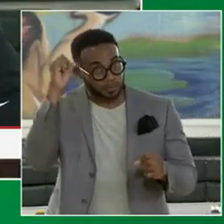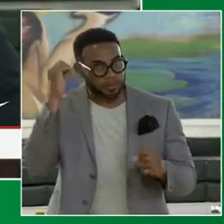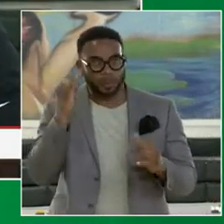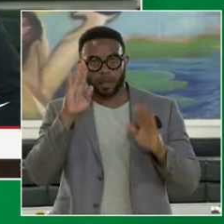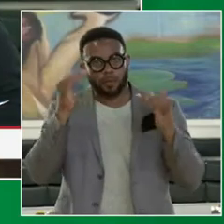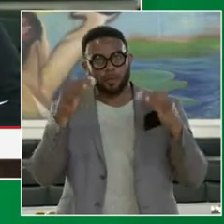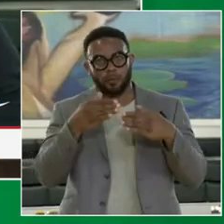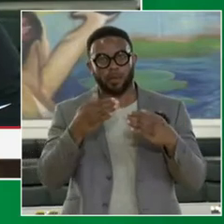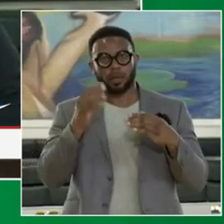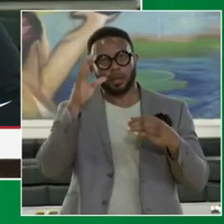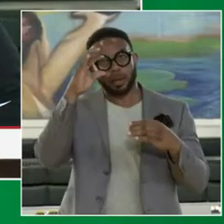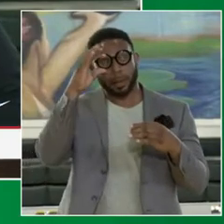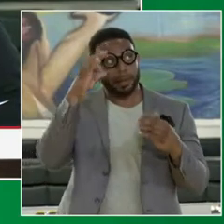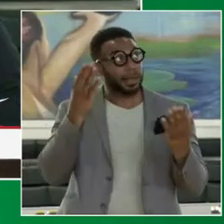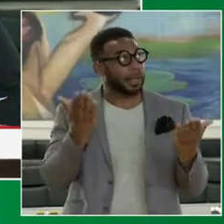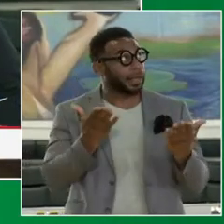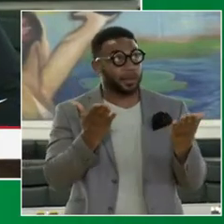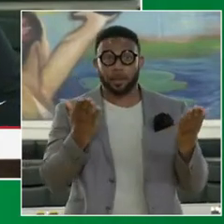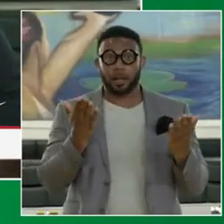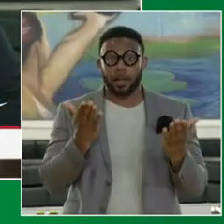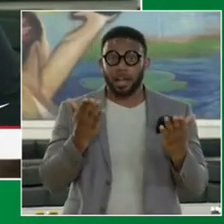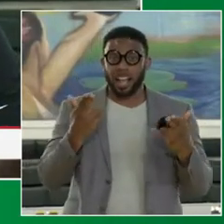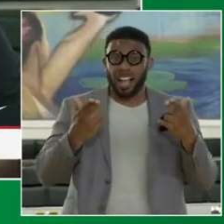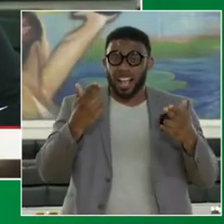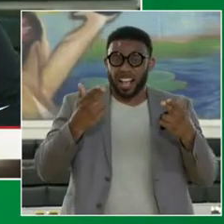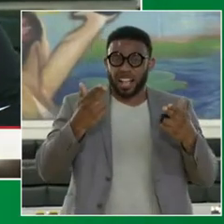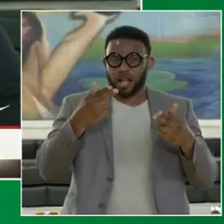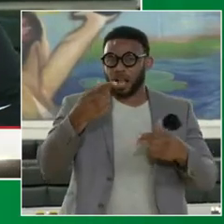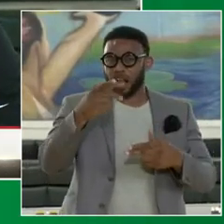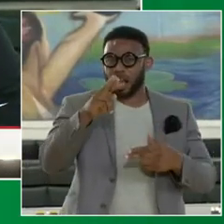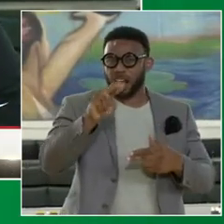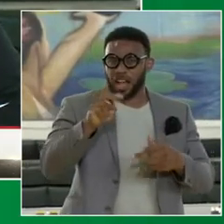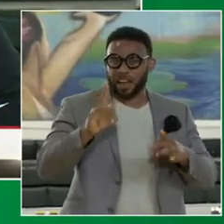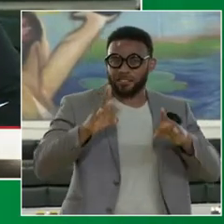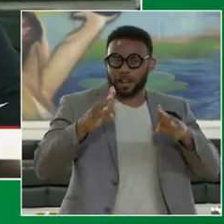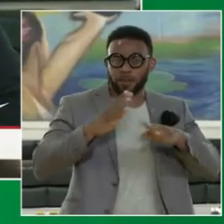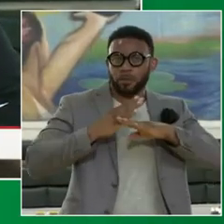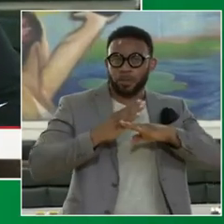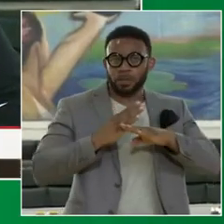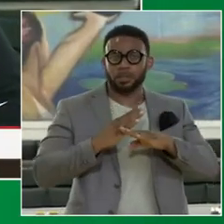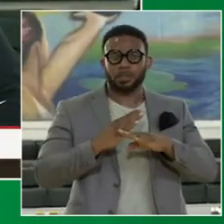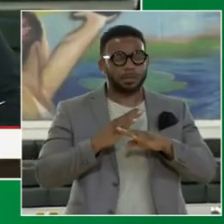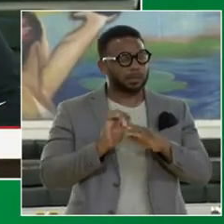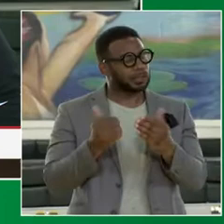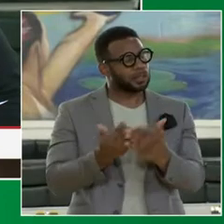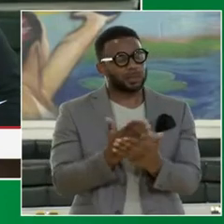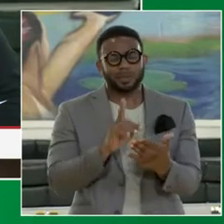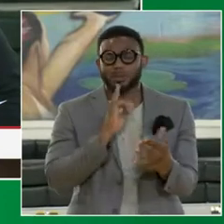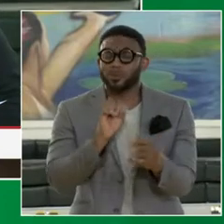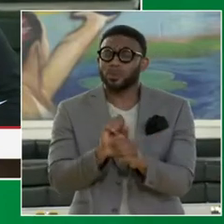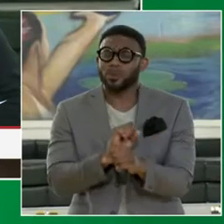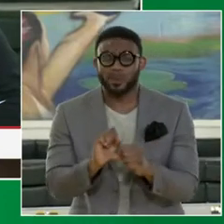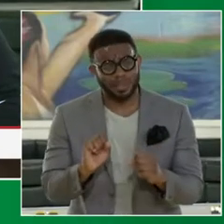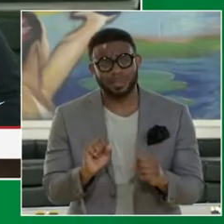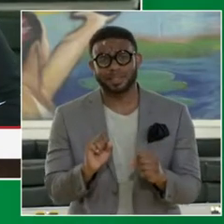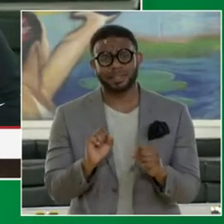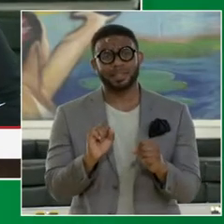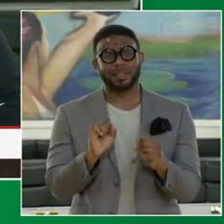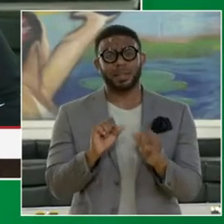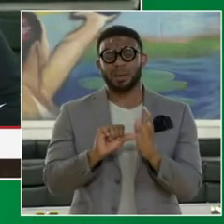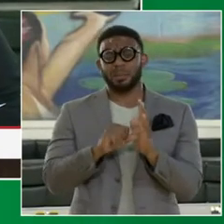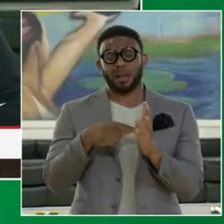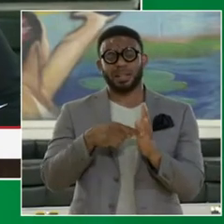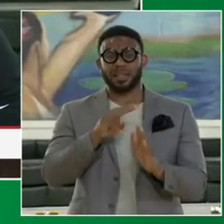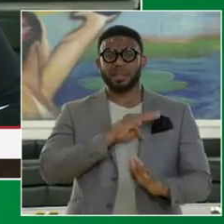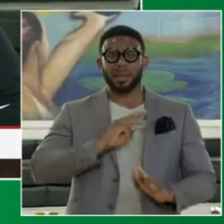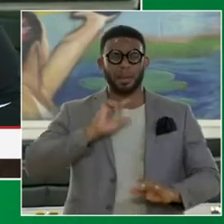focus particularly here on the gun violence prevention side of that, because this is a new thing, and it's really a mark that